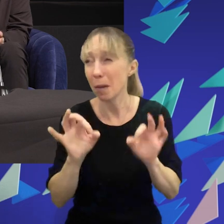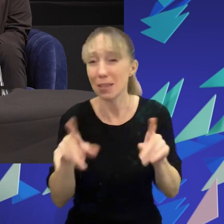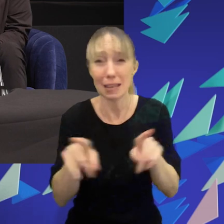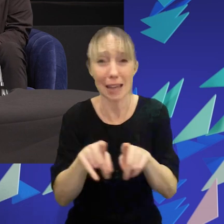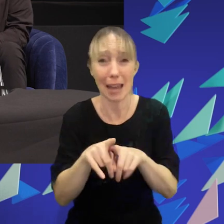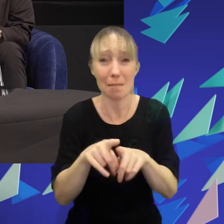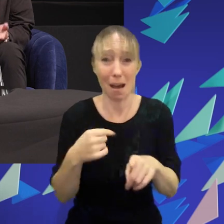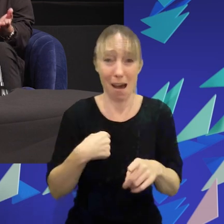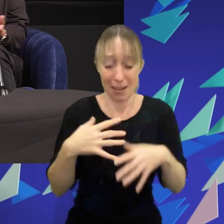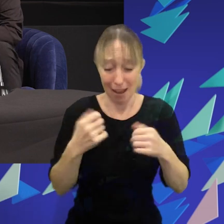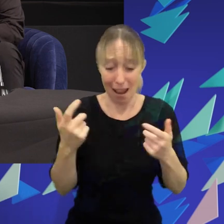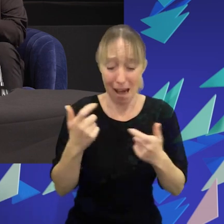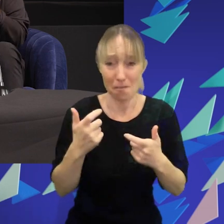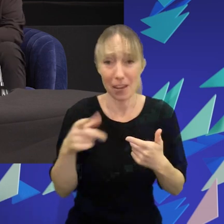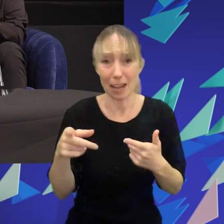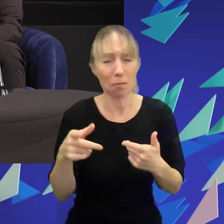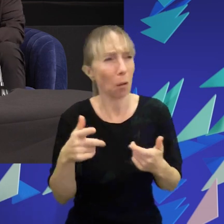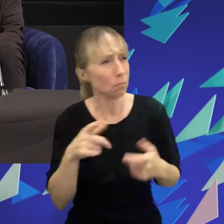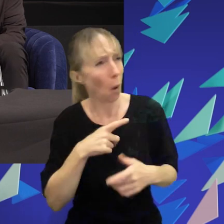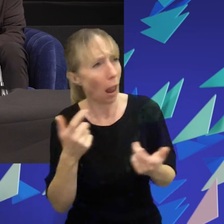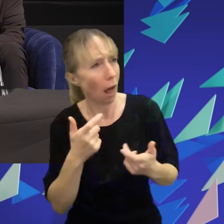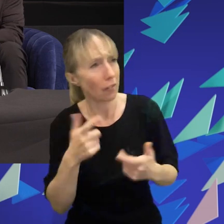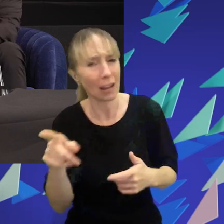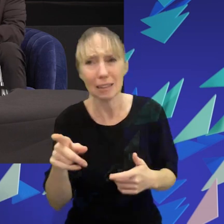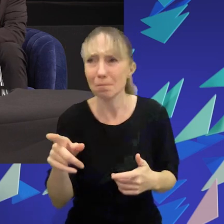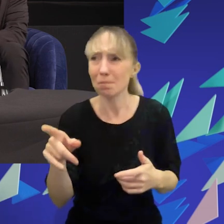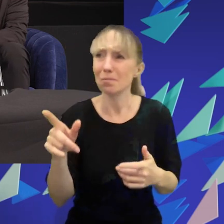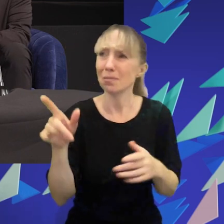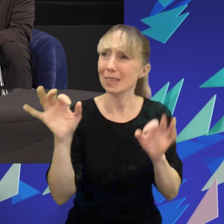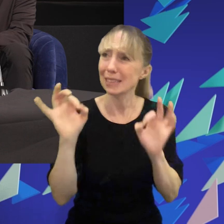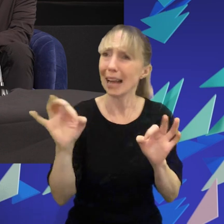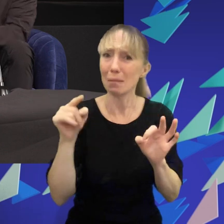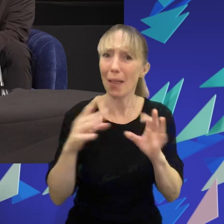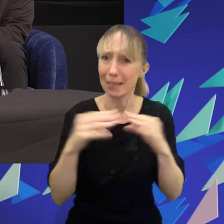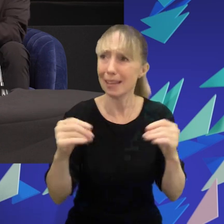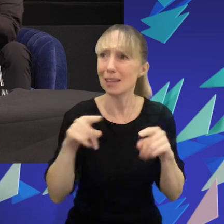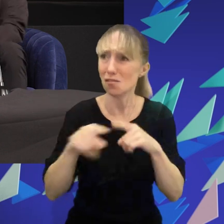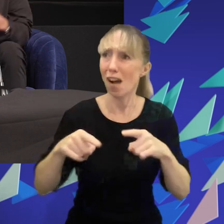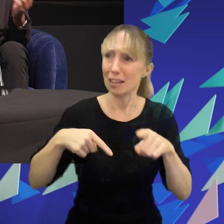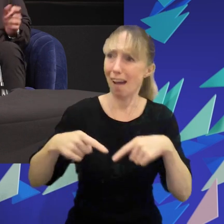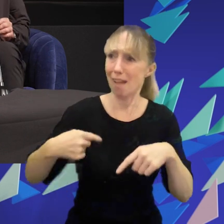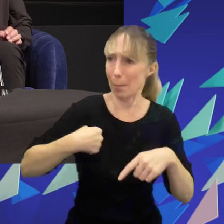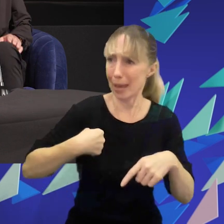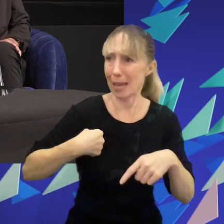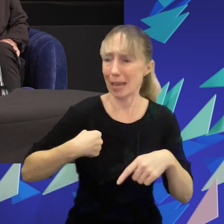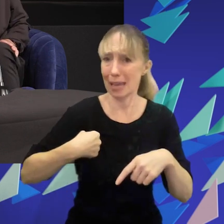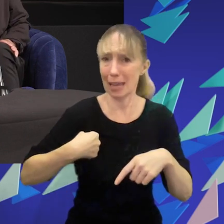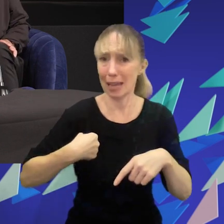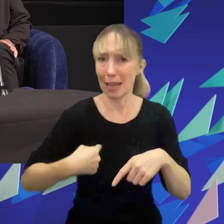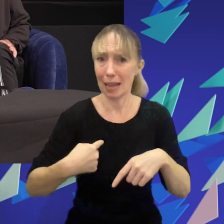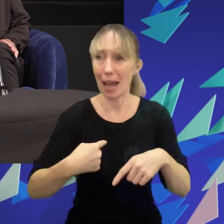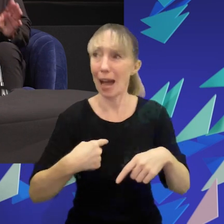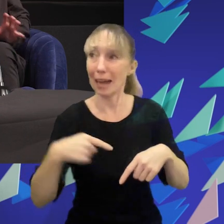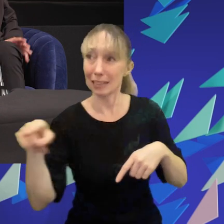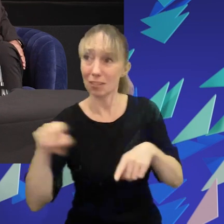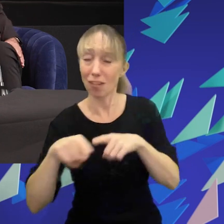you laugh about? I said, do you realize that you are exactly doing what this scene is about? You are trying to direct me about blah, blah, blah. And he was trying to direct